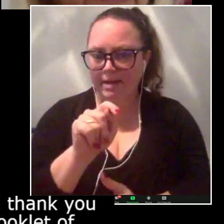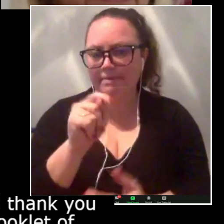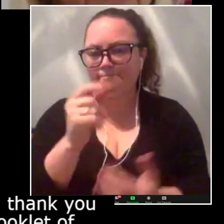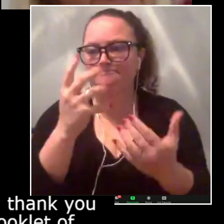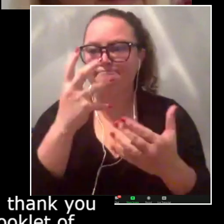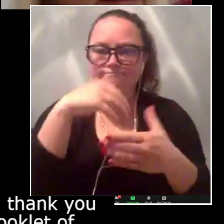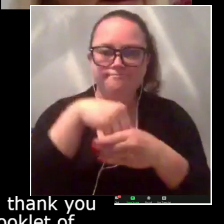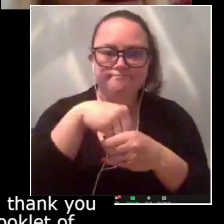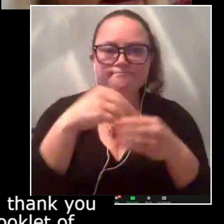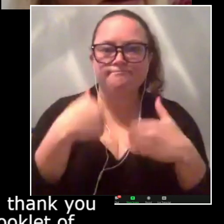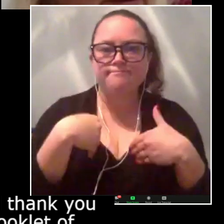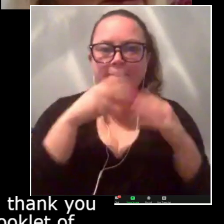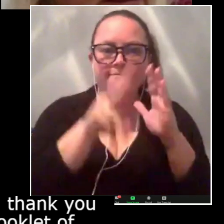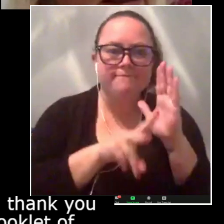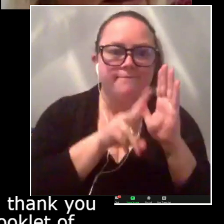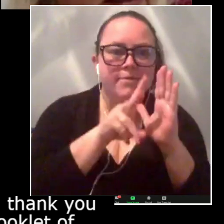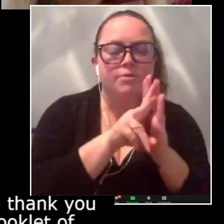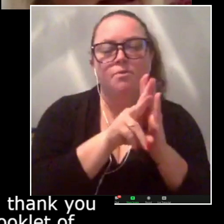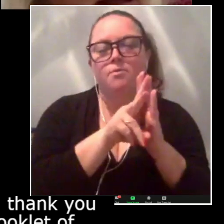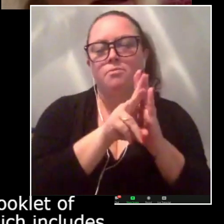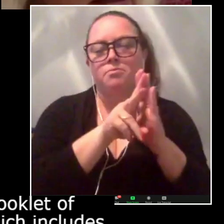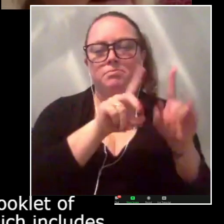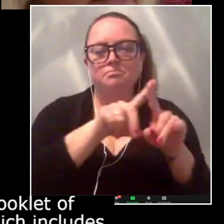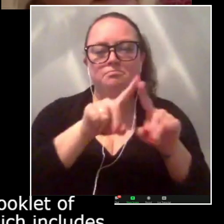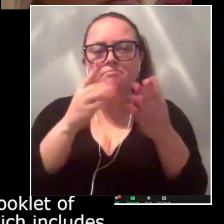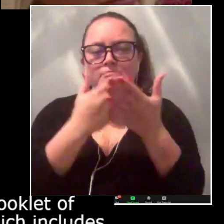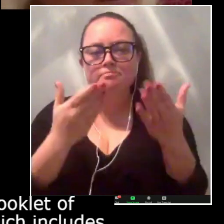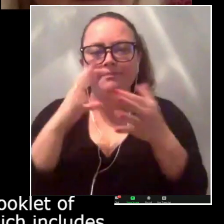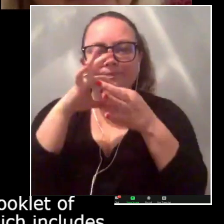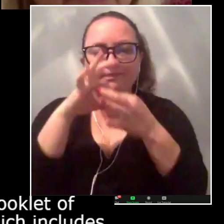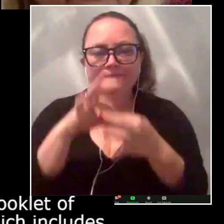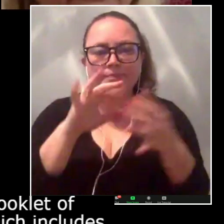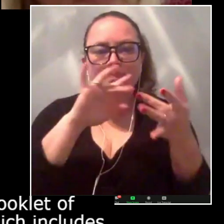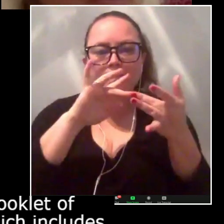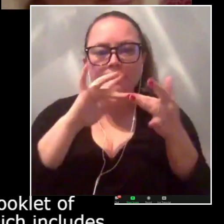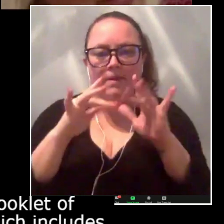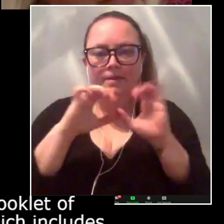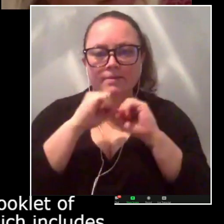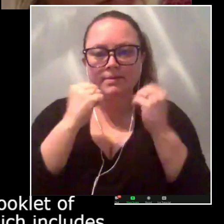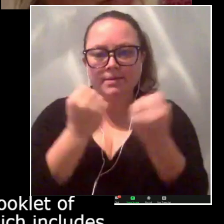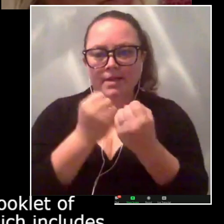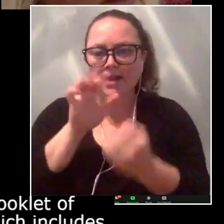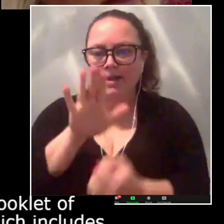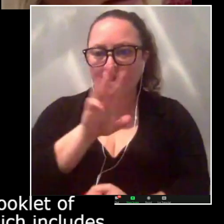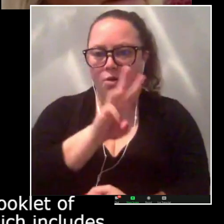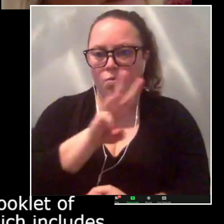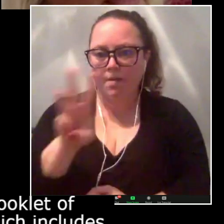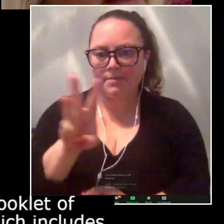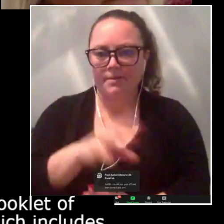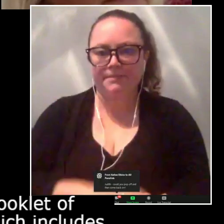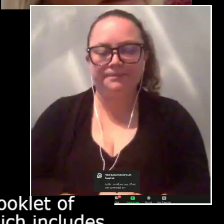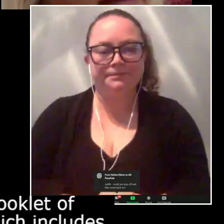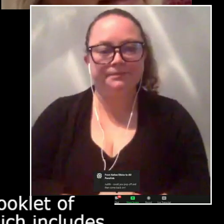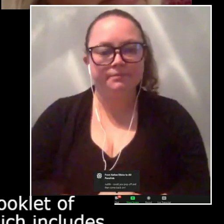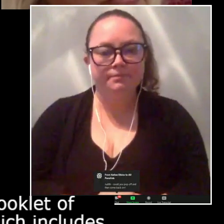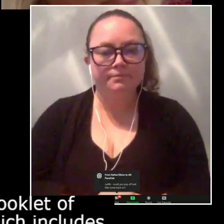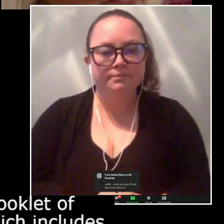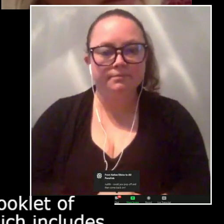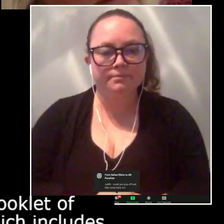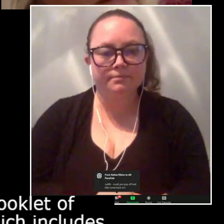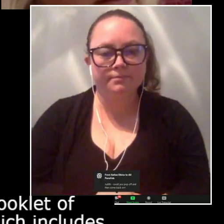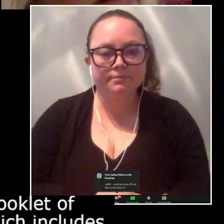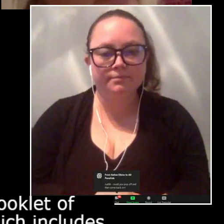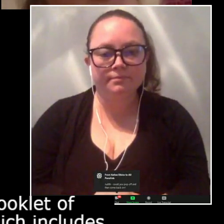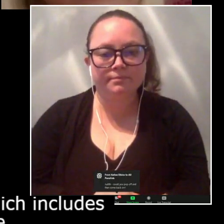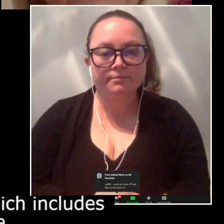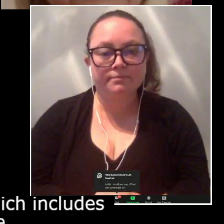the Internet Society's website. So if we go to the page